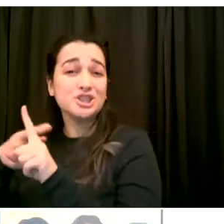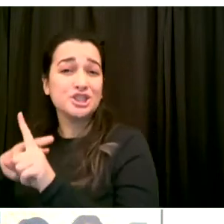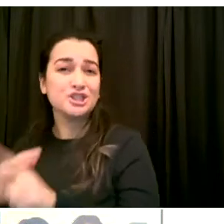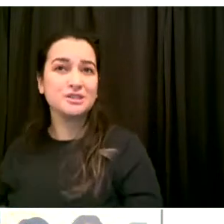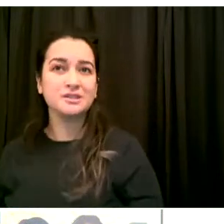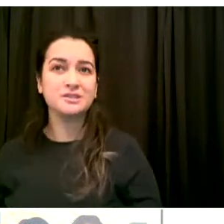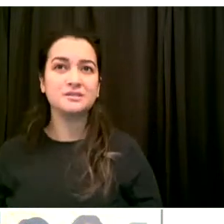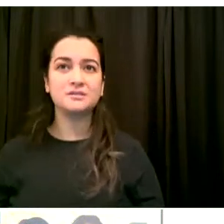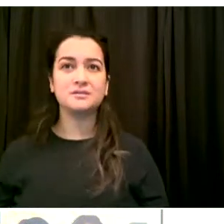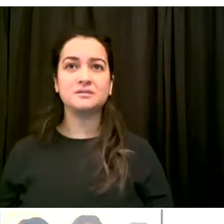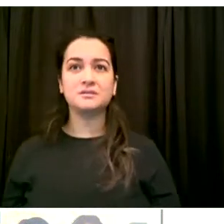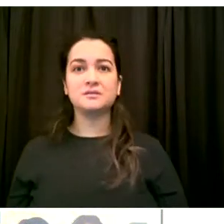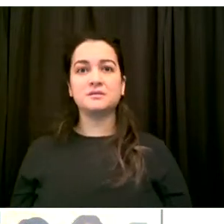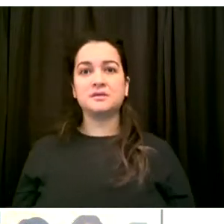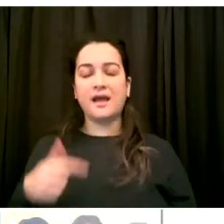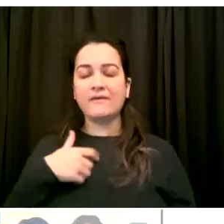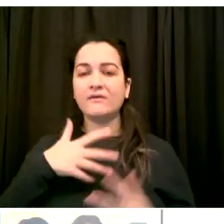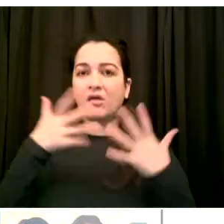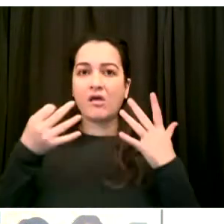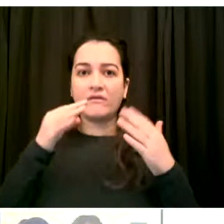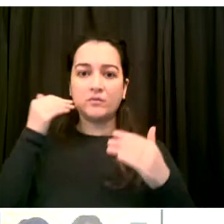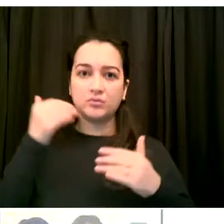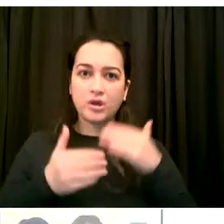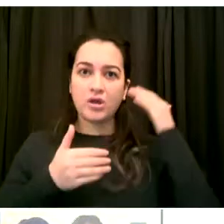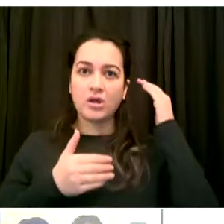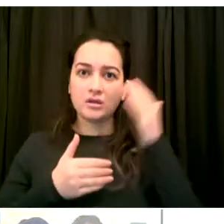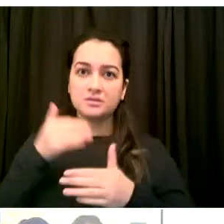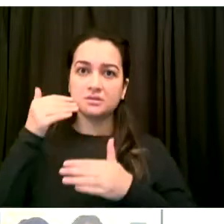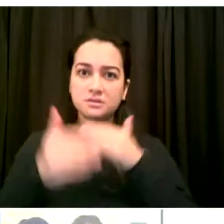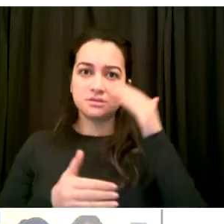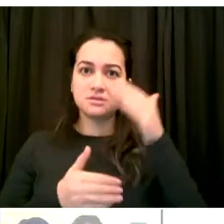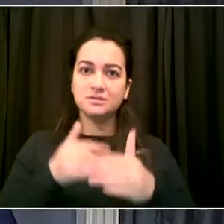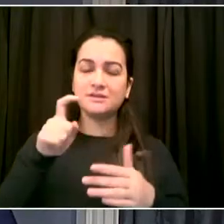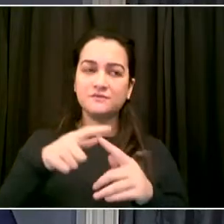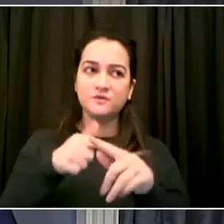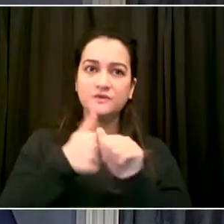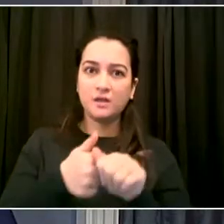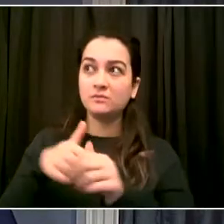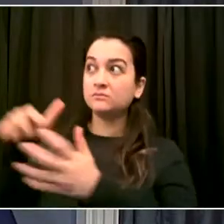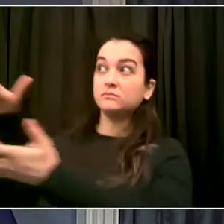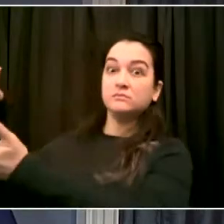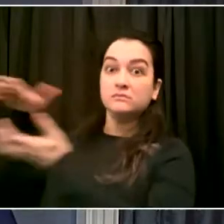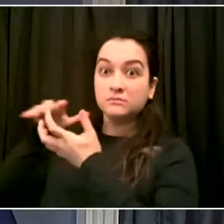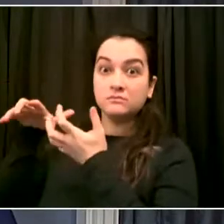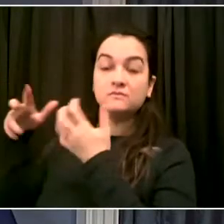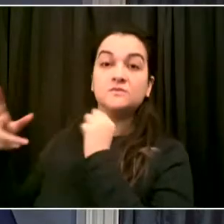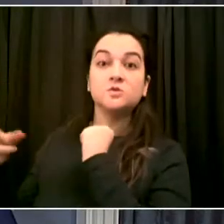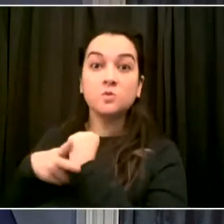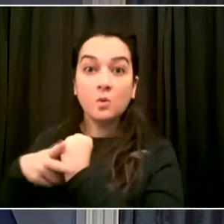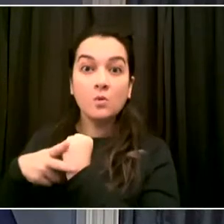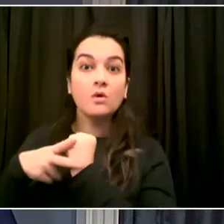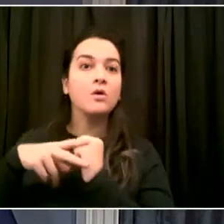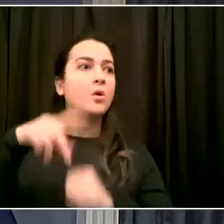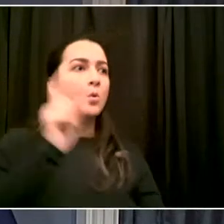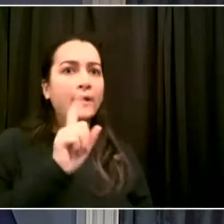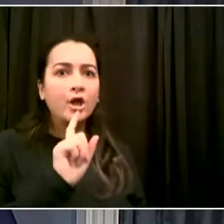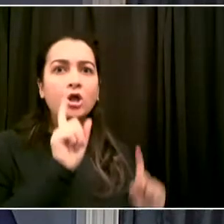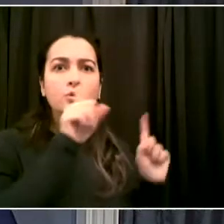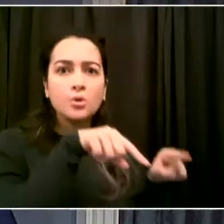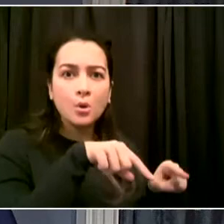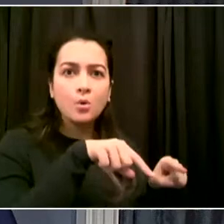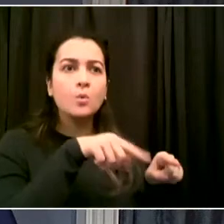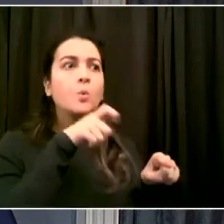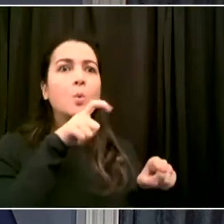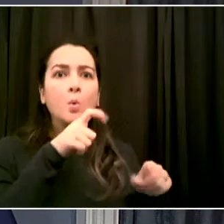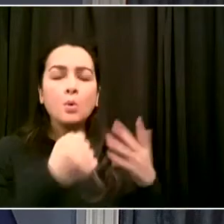and to do that based on the supply that we're allocated from the federal government. Thank you. Dr. Long, you want to add? Yeah, I think Dr.